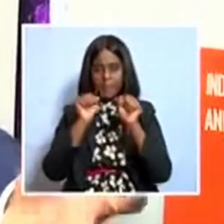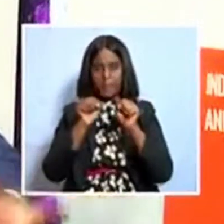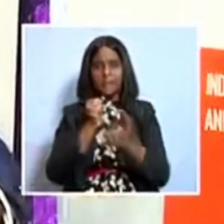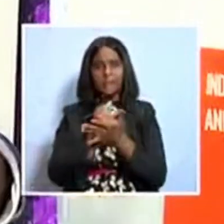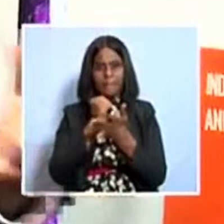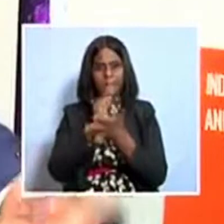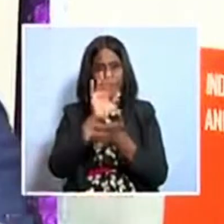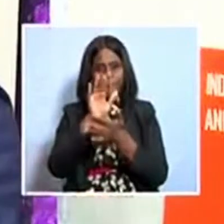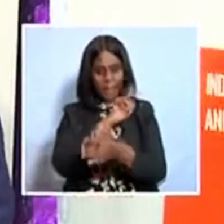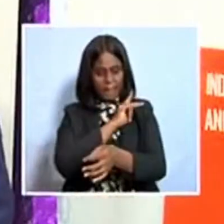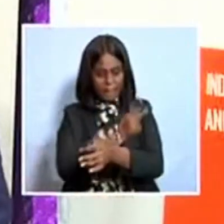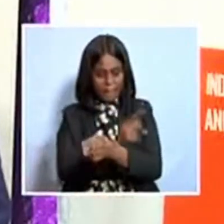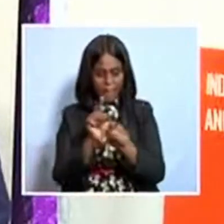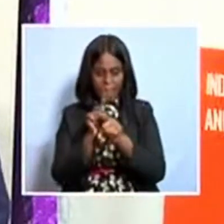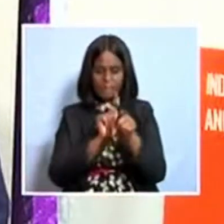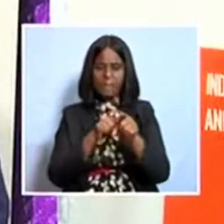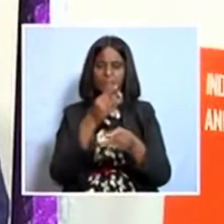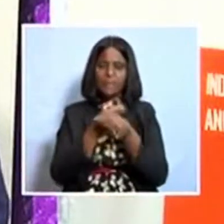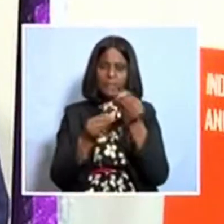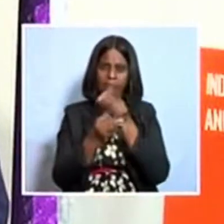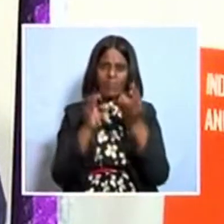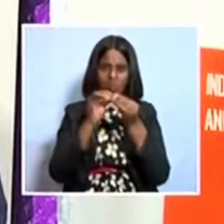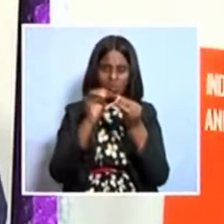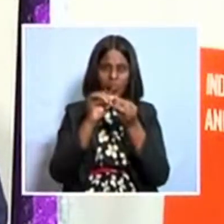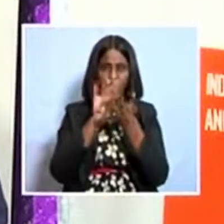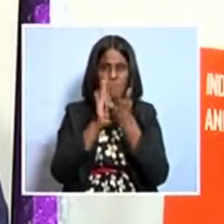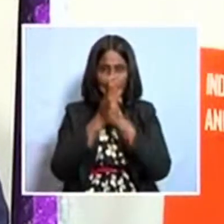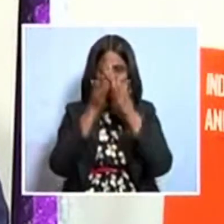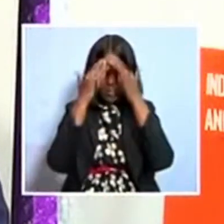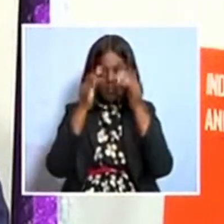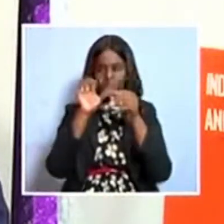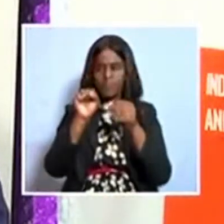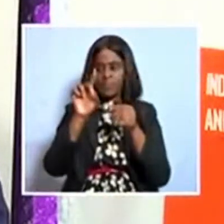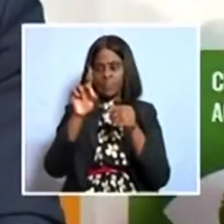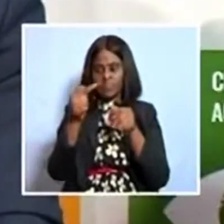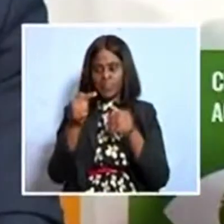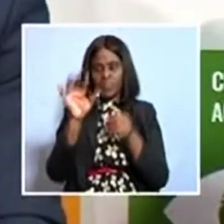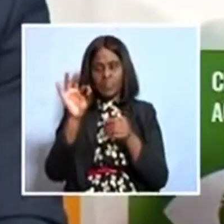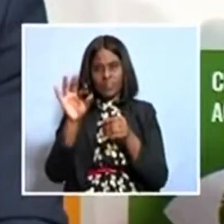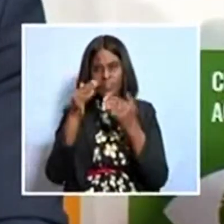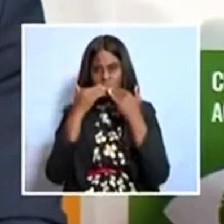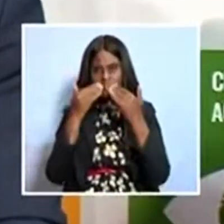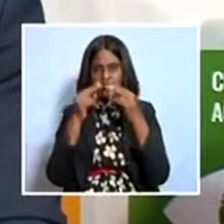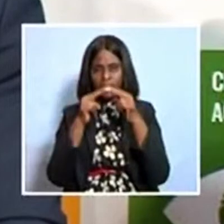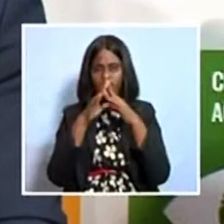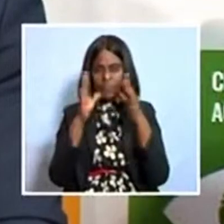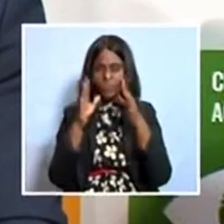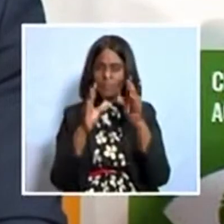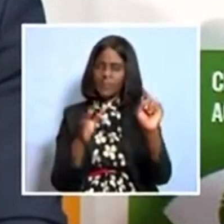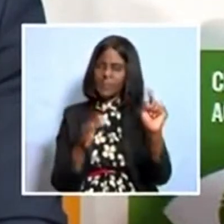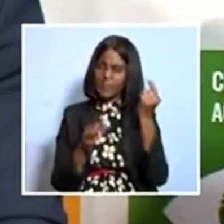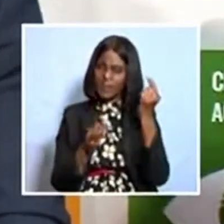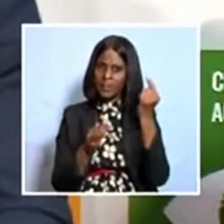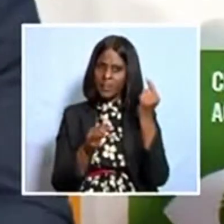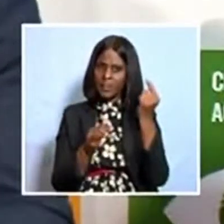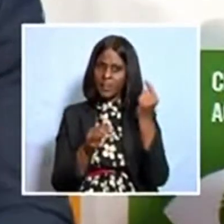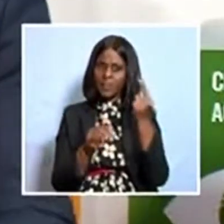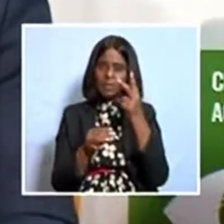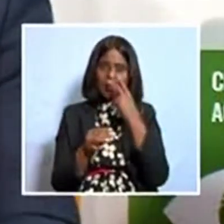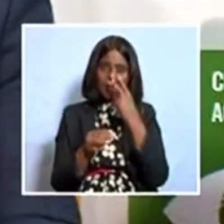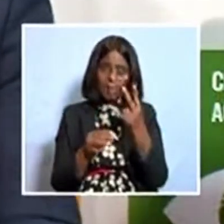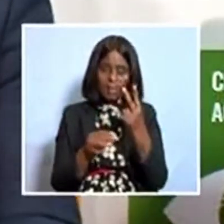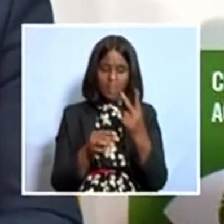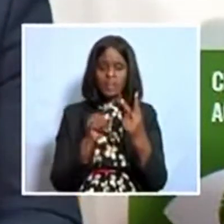their potential and contribute to the realization of SDG 9? Yeah, thank you so much. First of all, we look at 2